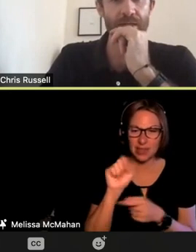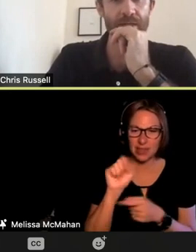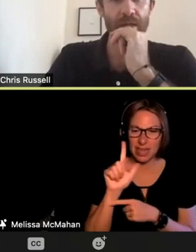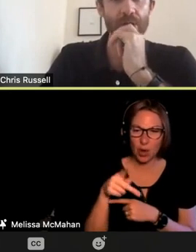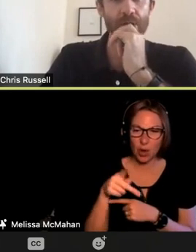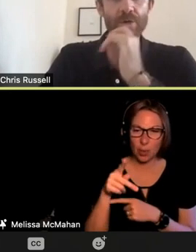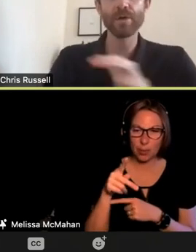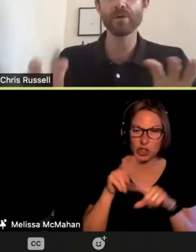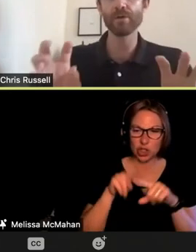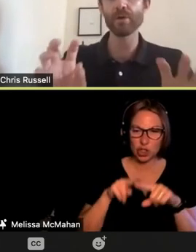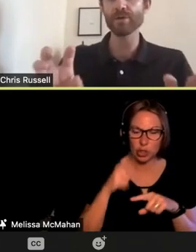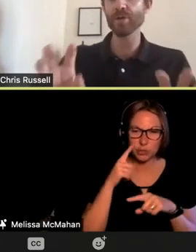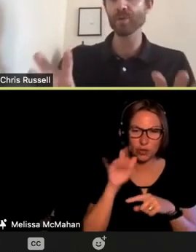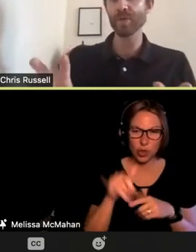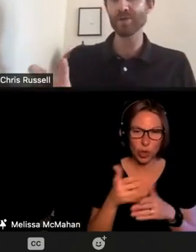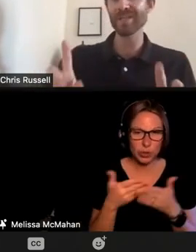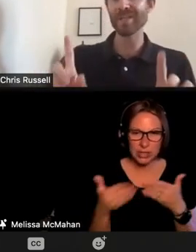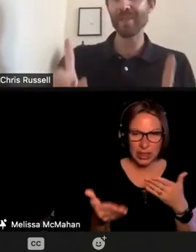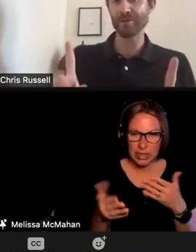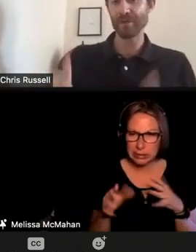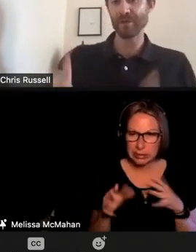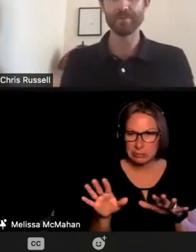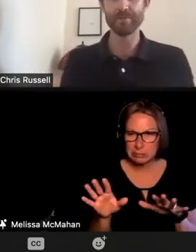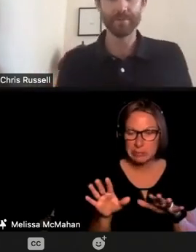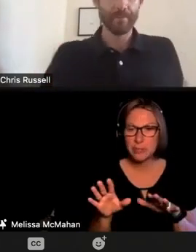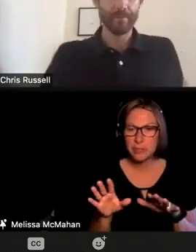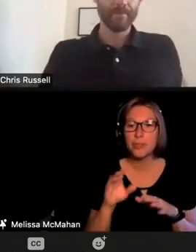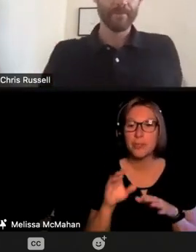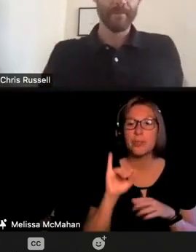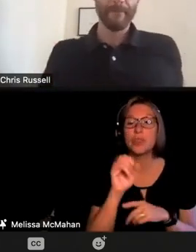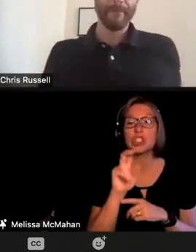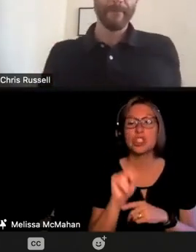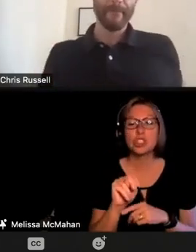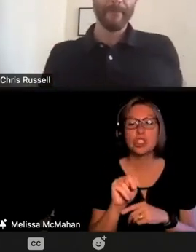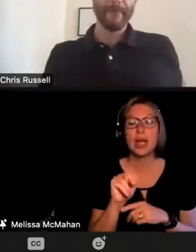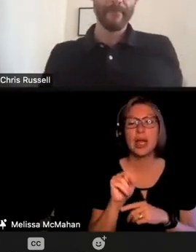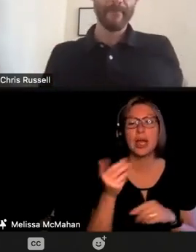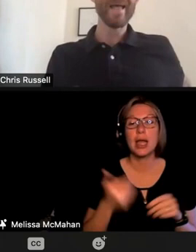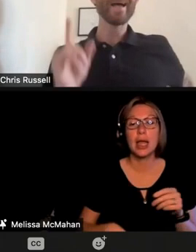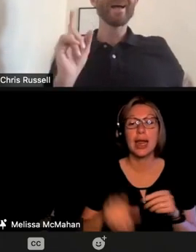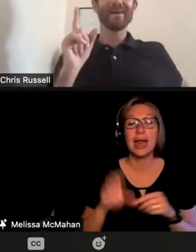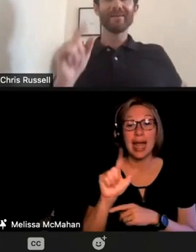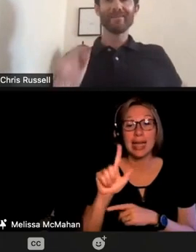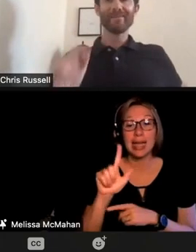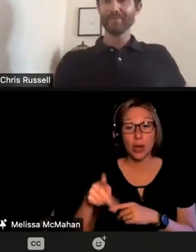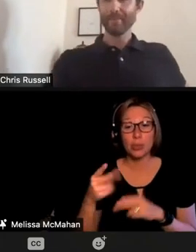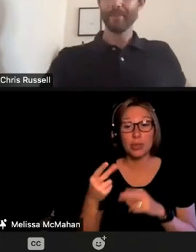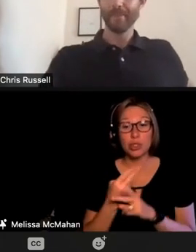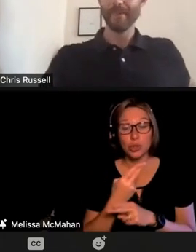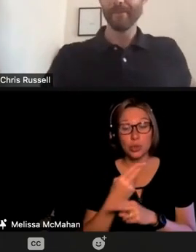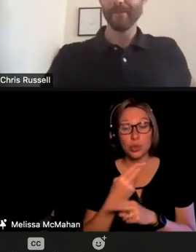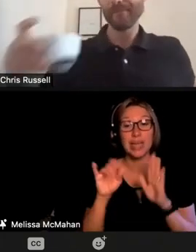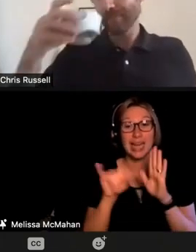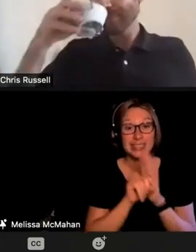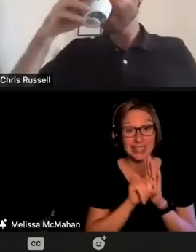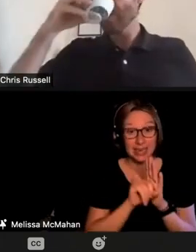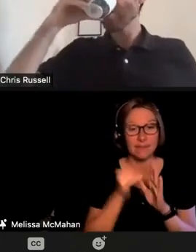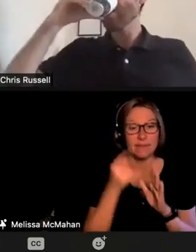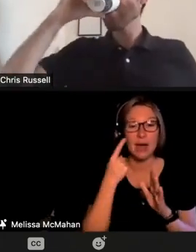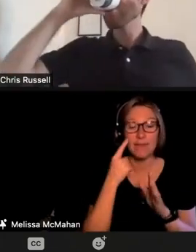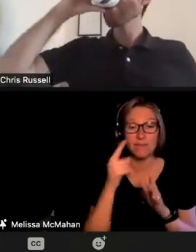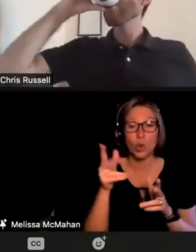those things? Those are terms SLPs use identify for receptive. We do not, but they will label, say that if